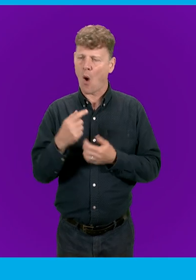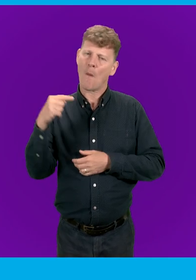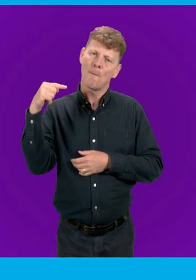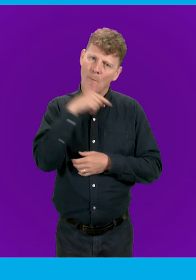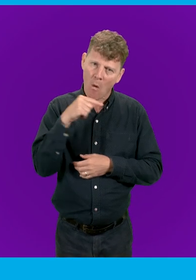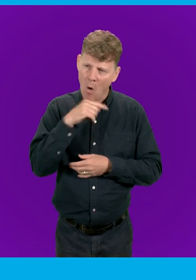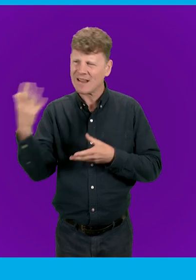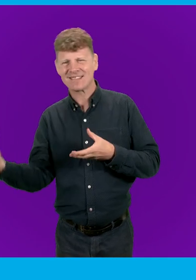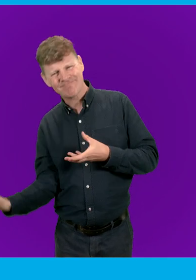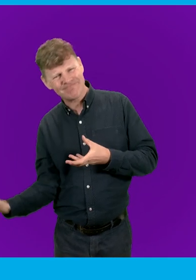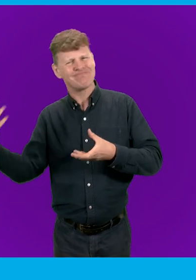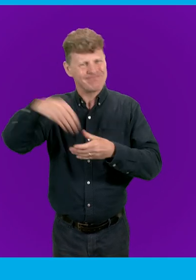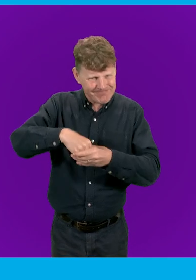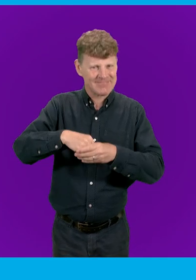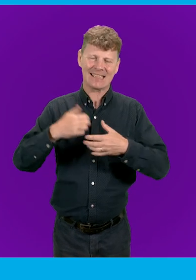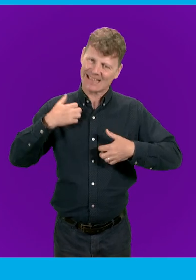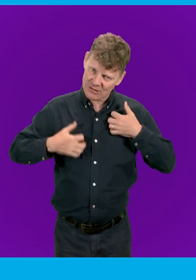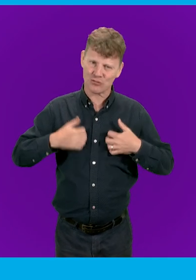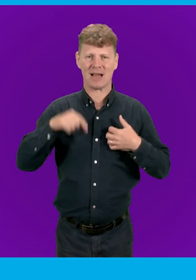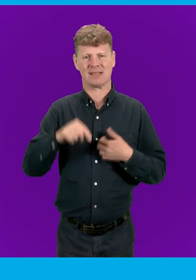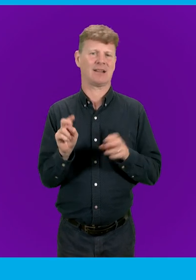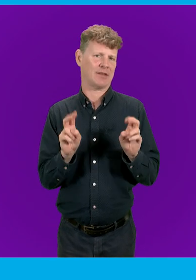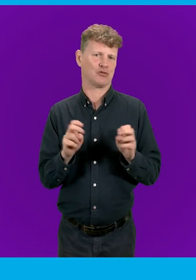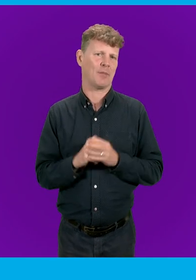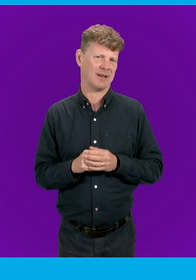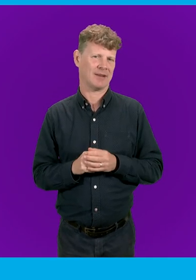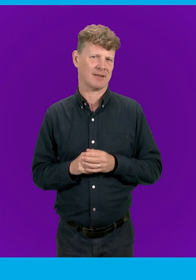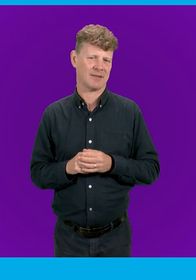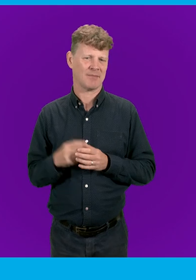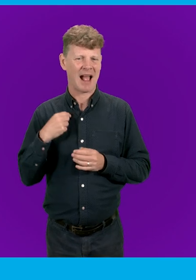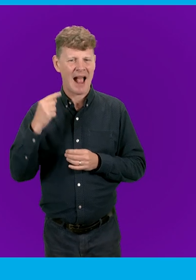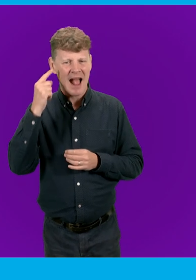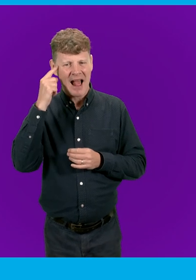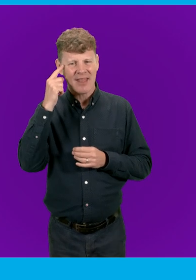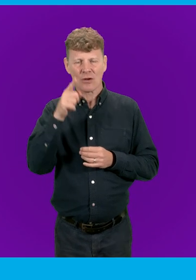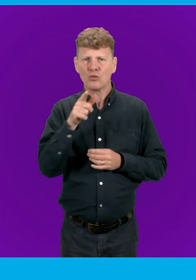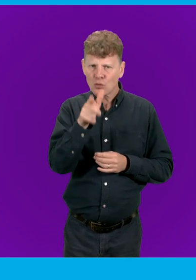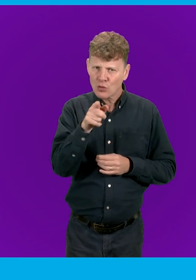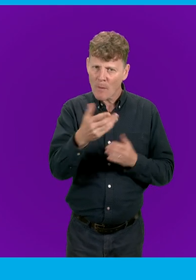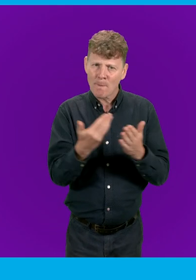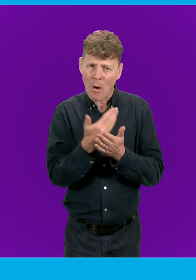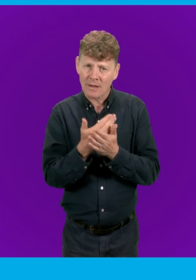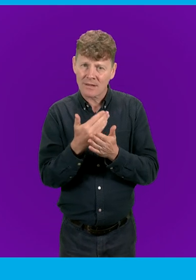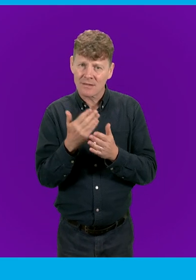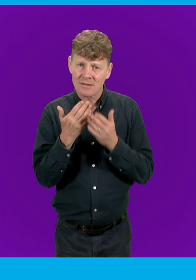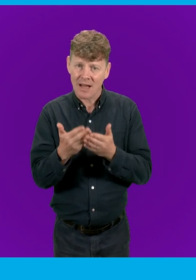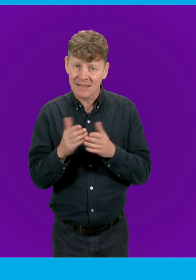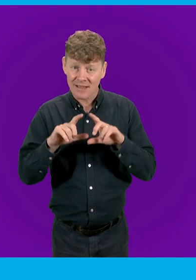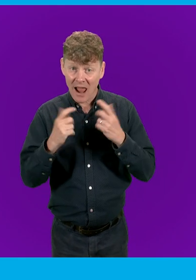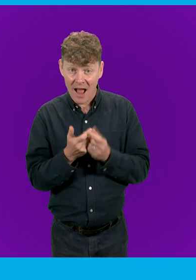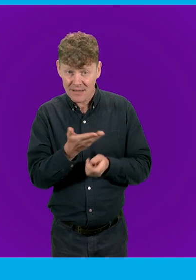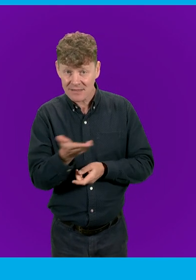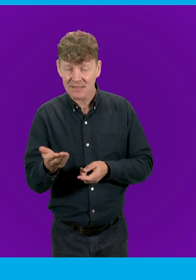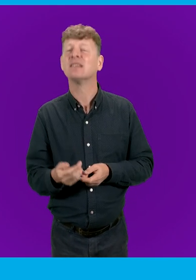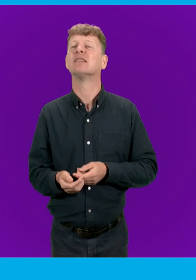and interested in topics like this? Although I think that you did say modern study. Are you a modern studies class? We are, but